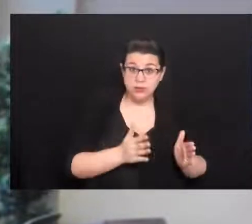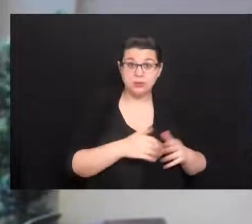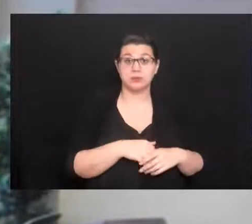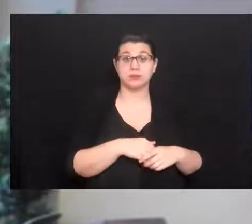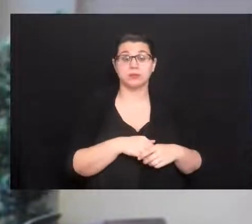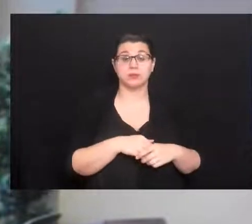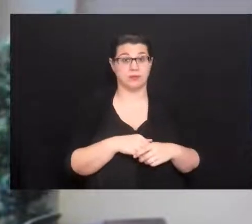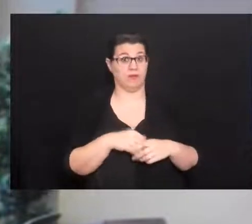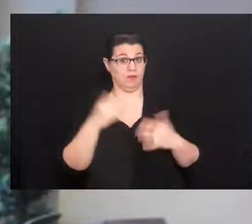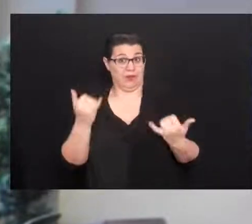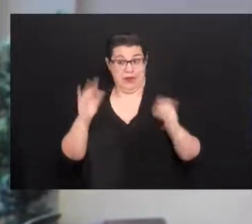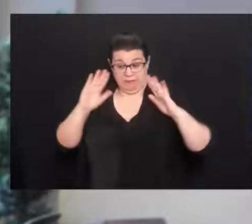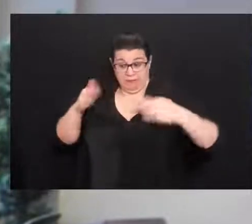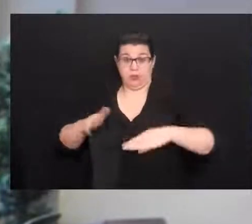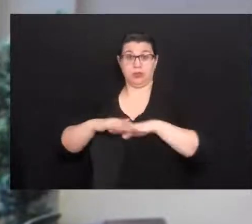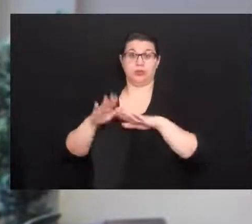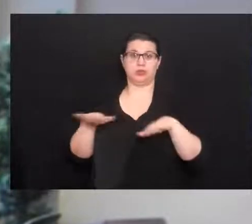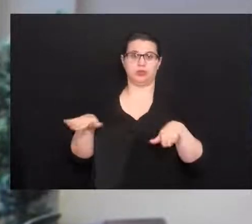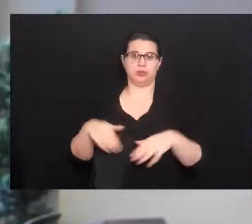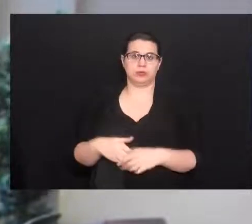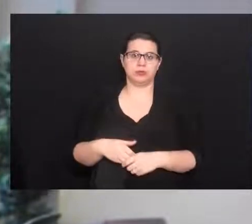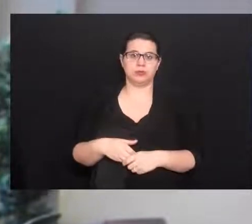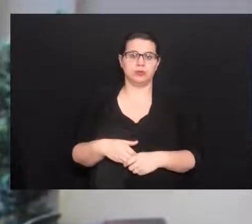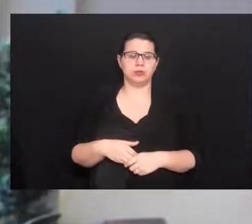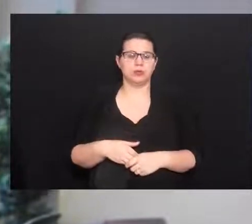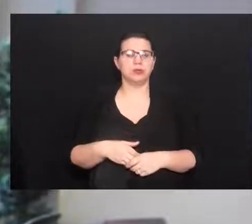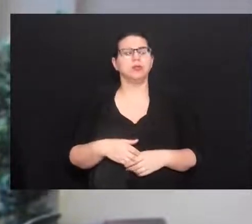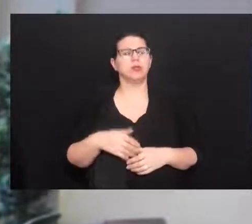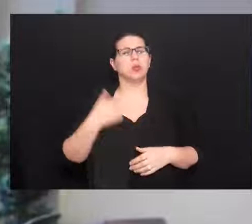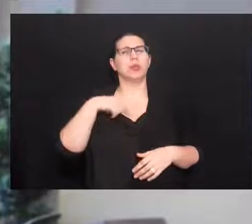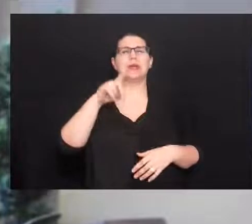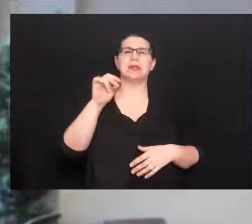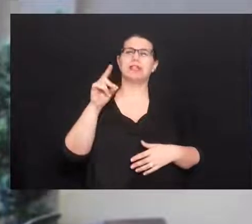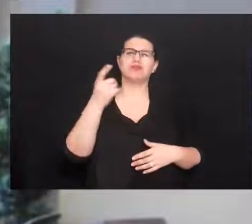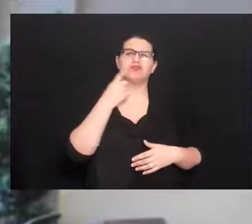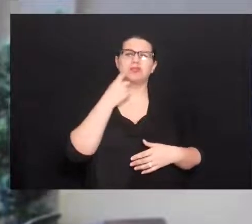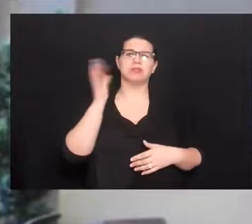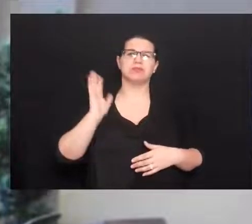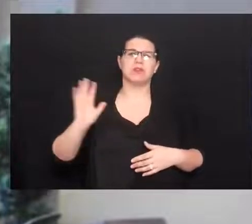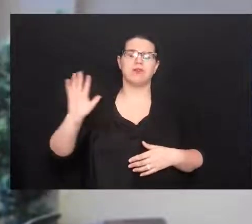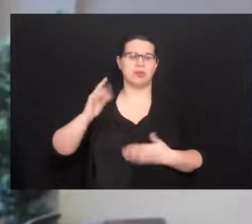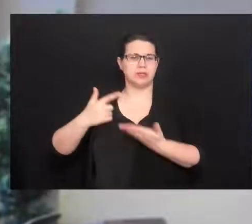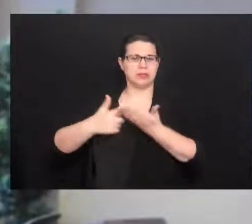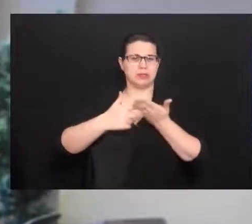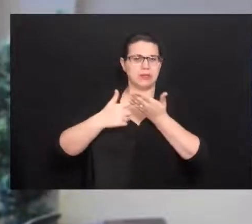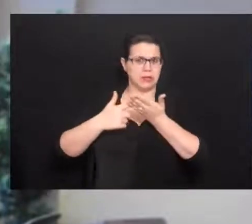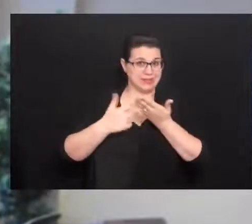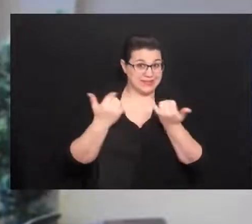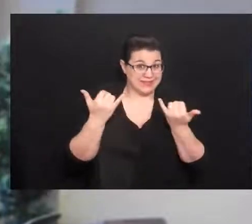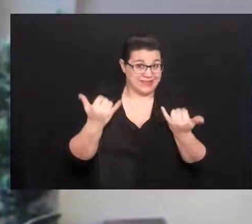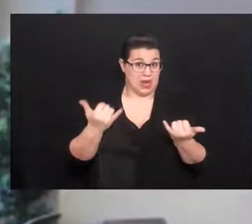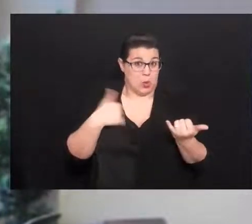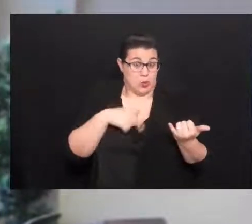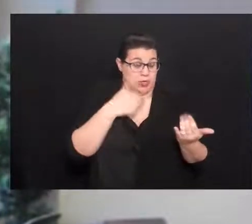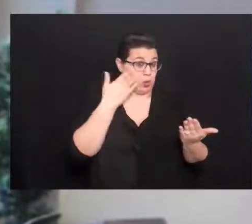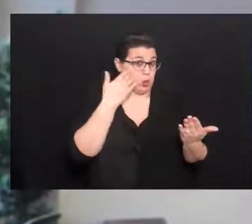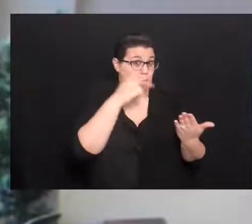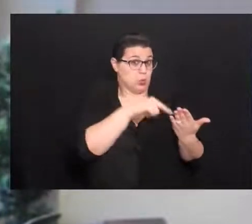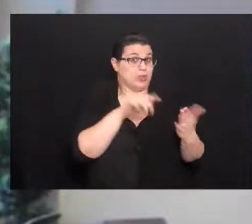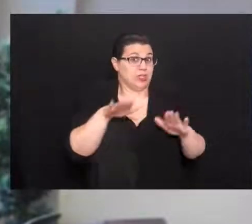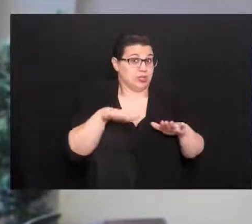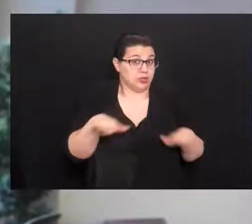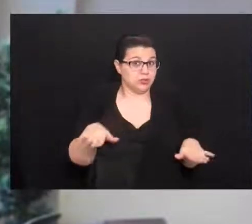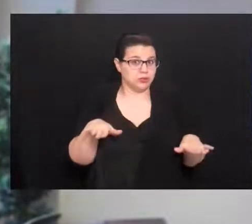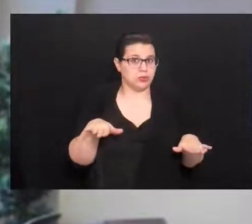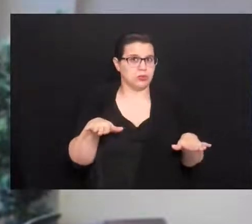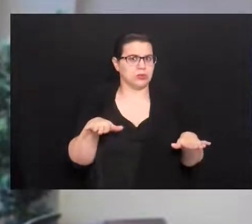in this case. And as we talked about a couple of press briefs ago, there is data now that children can be